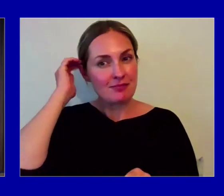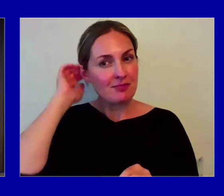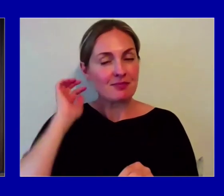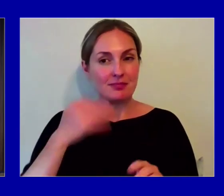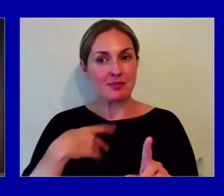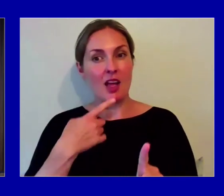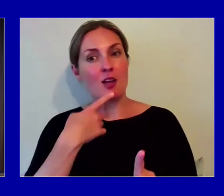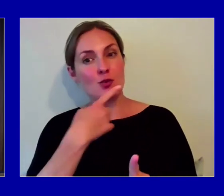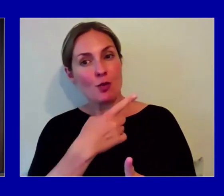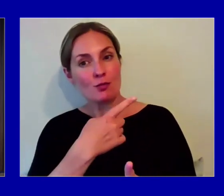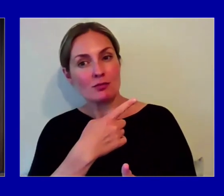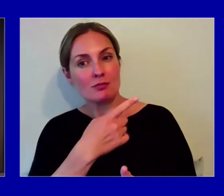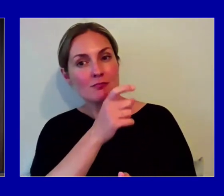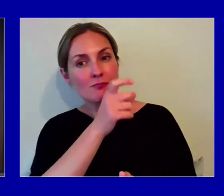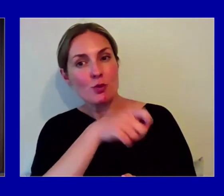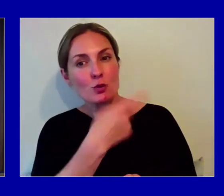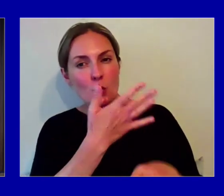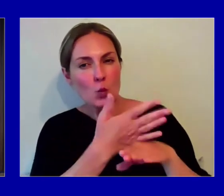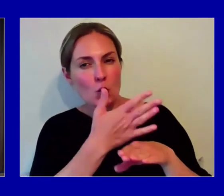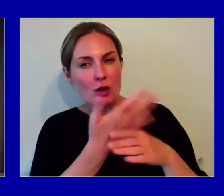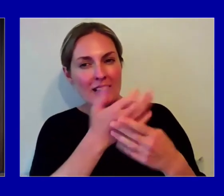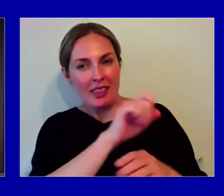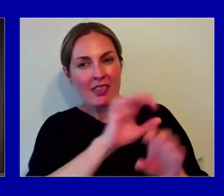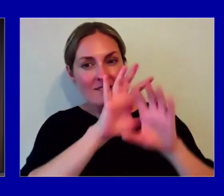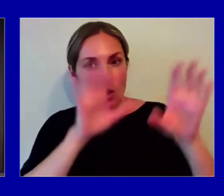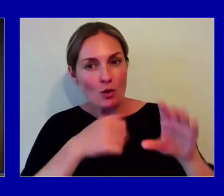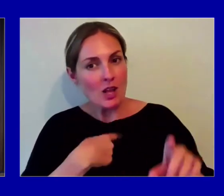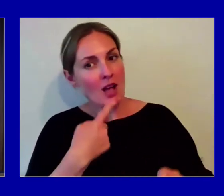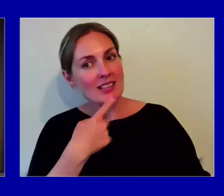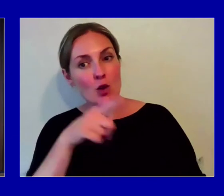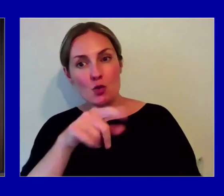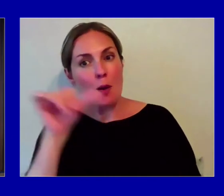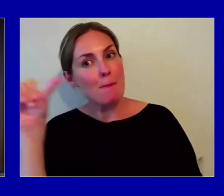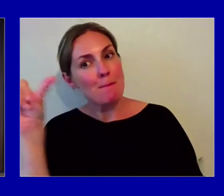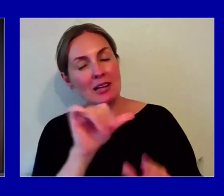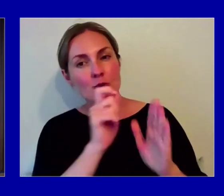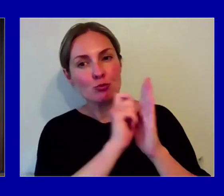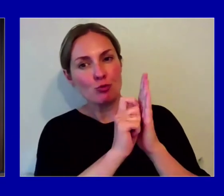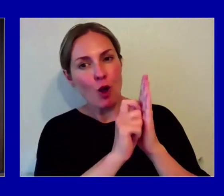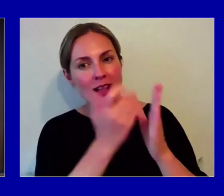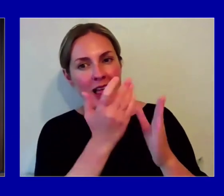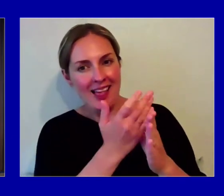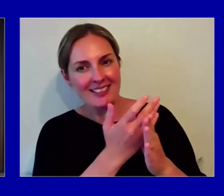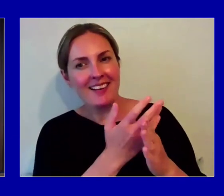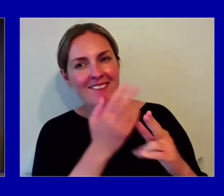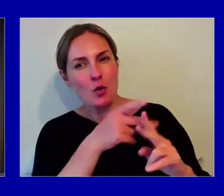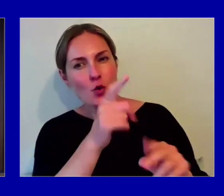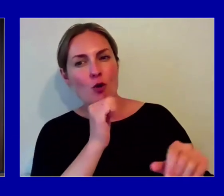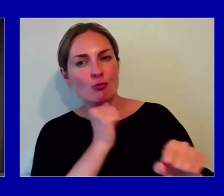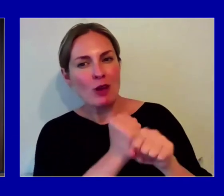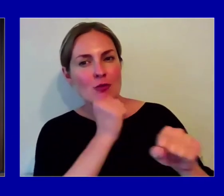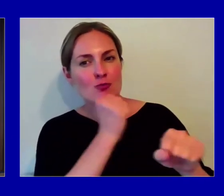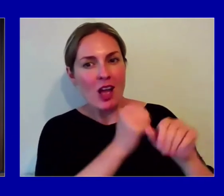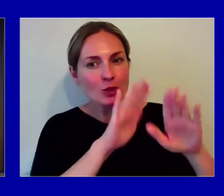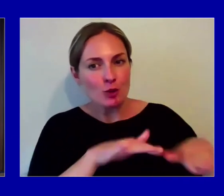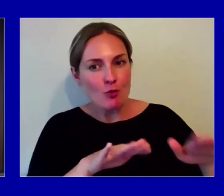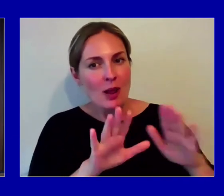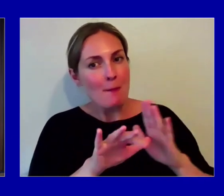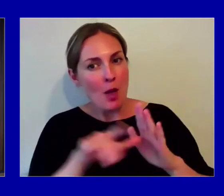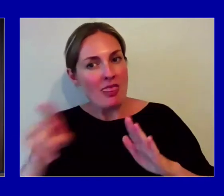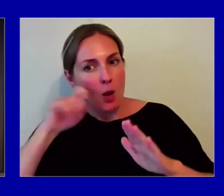for your great grandchildren because they're going to see this forest. And you won't be here. I certainly won't.